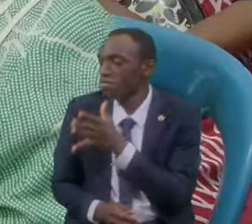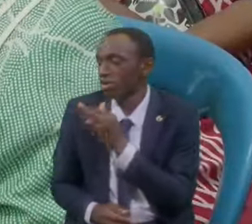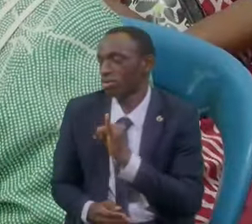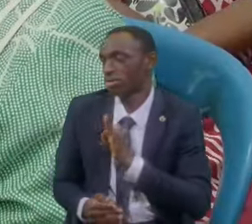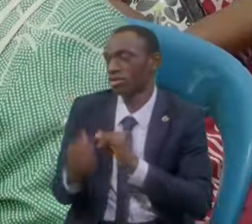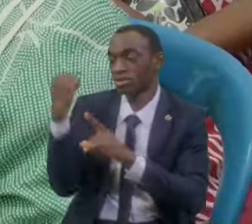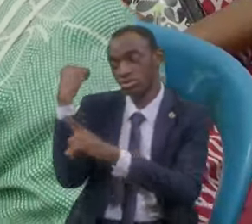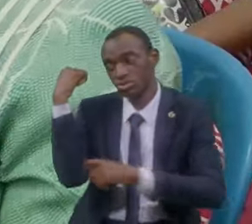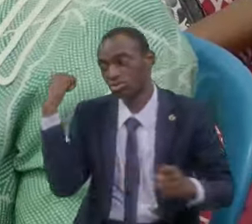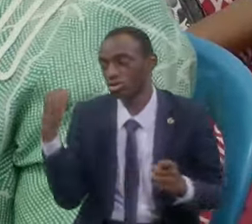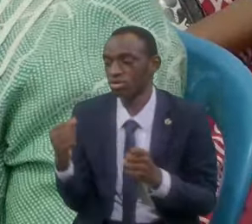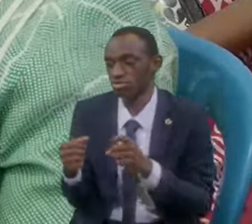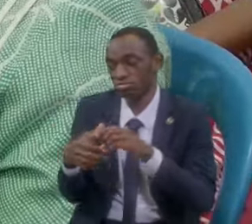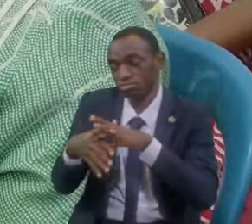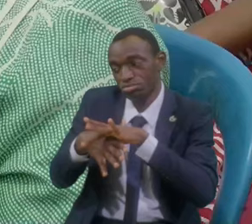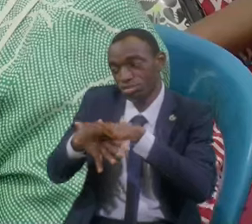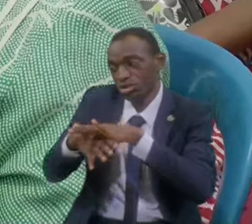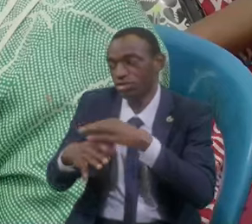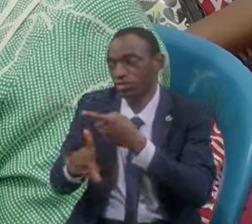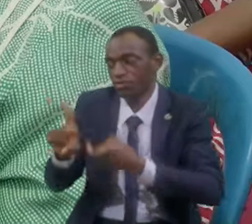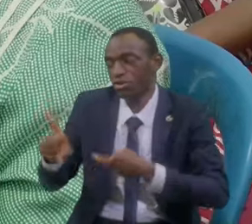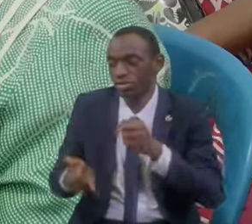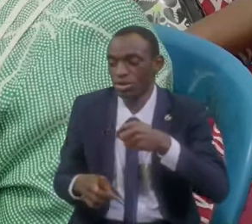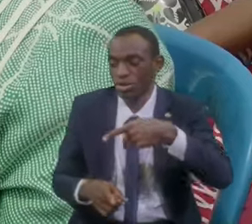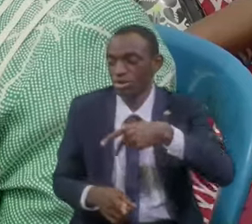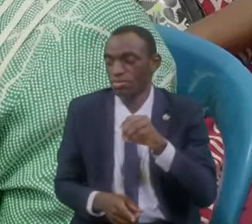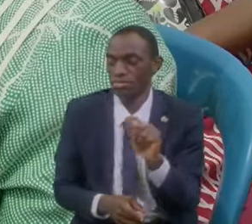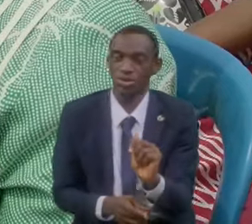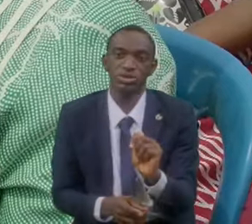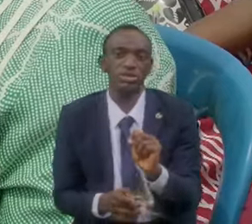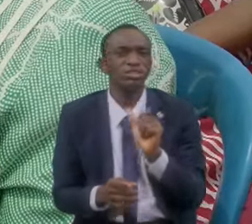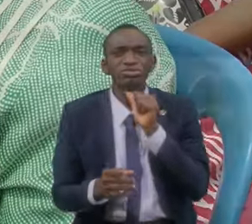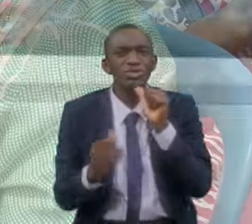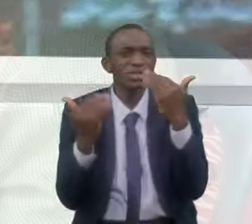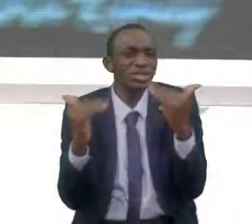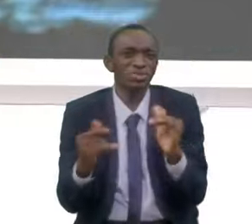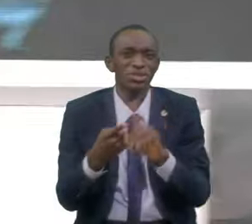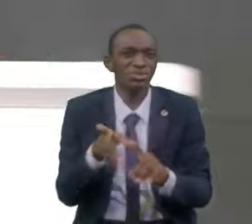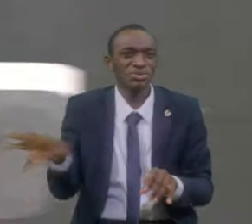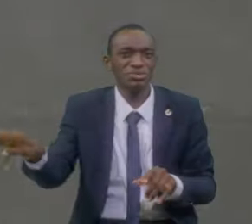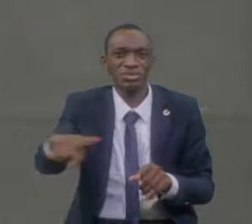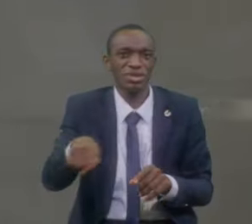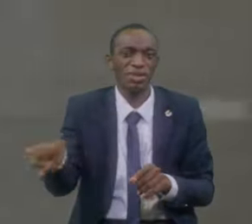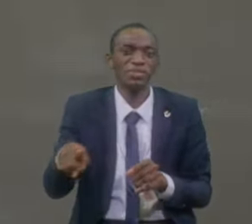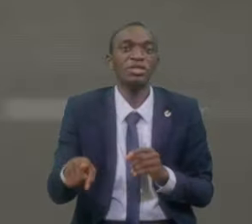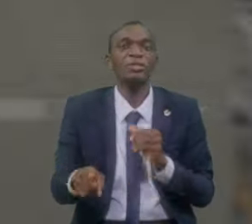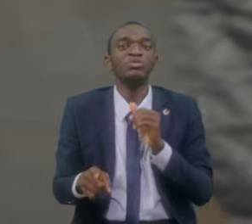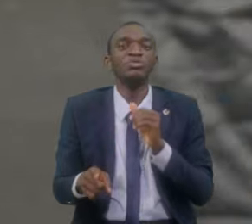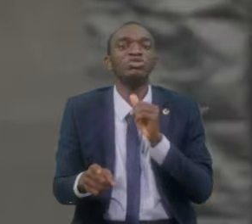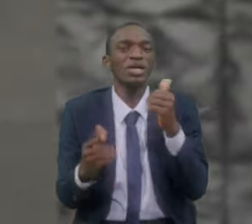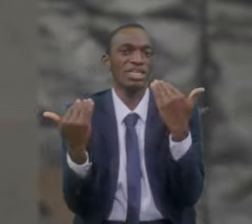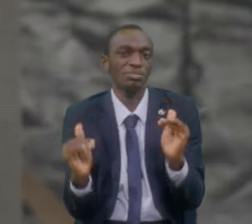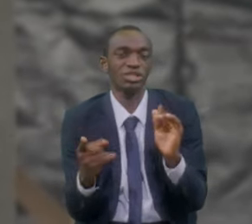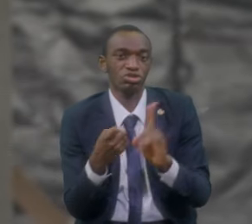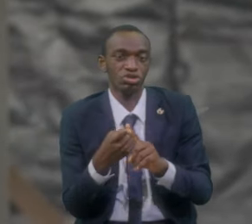of meat from the pot. It's not limited to little